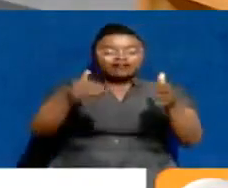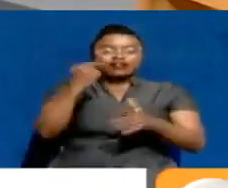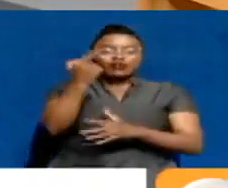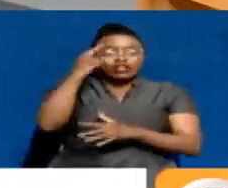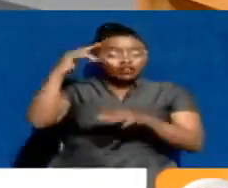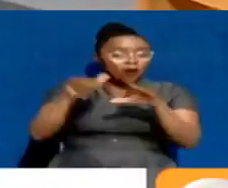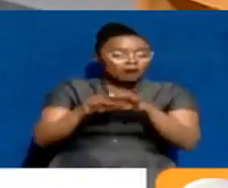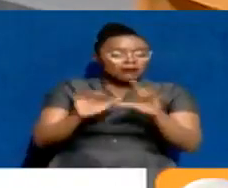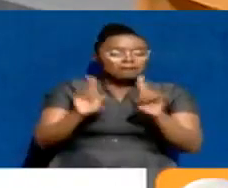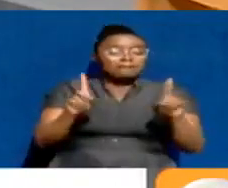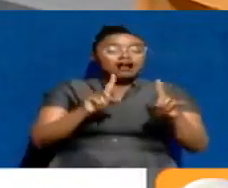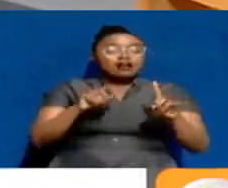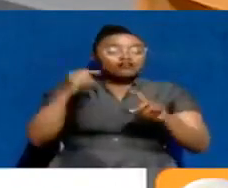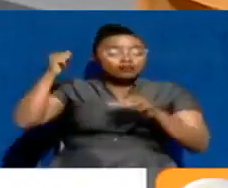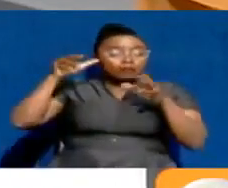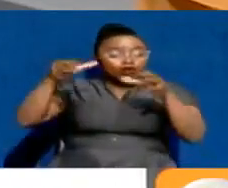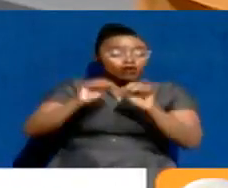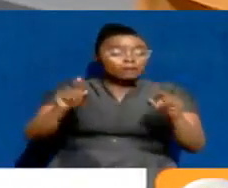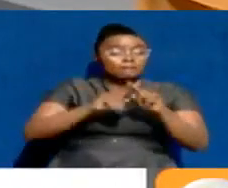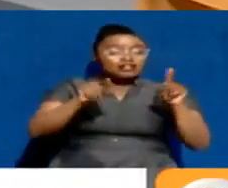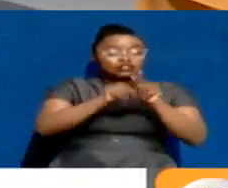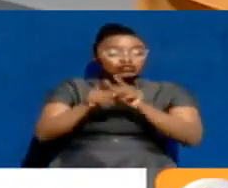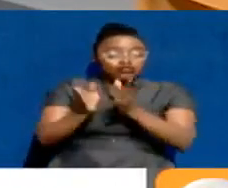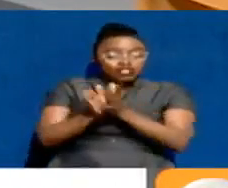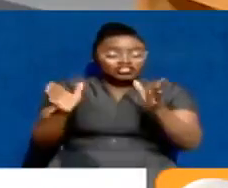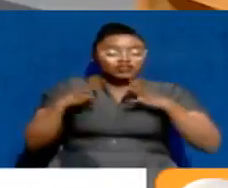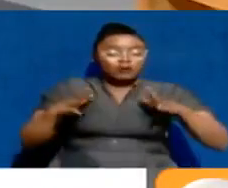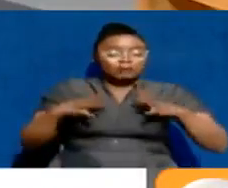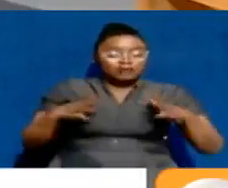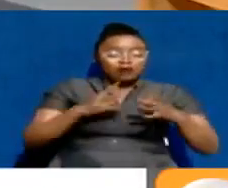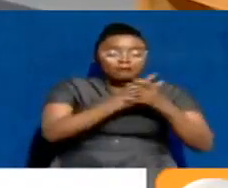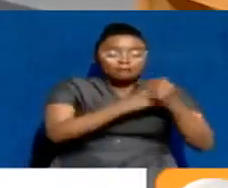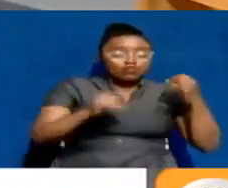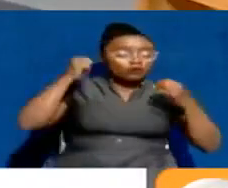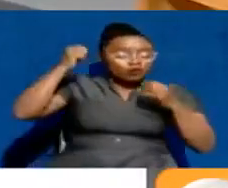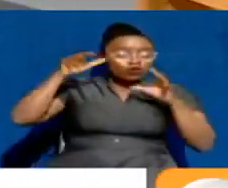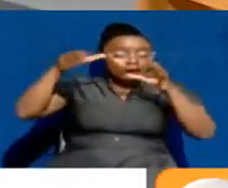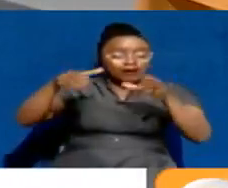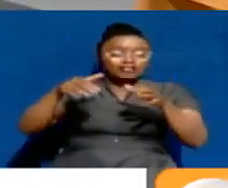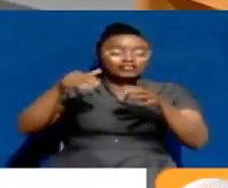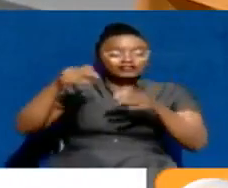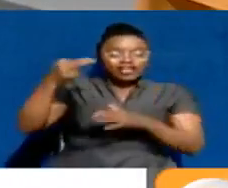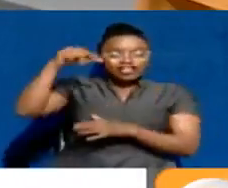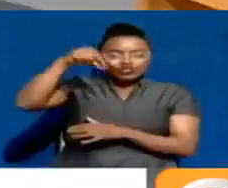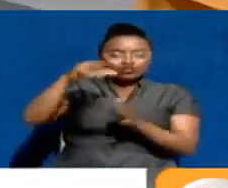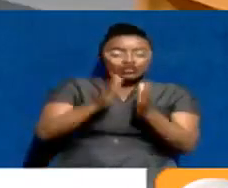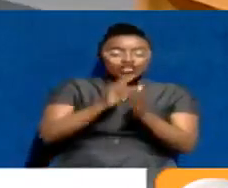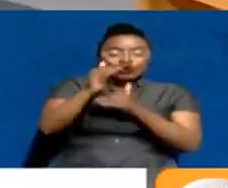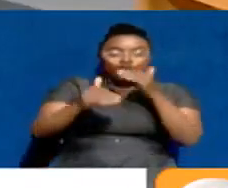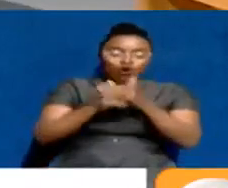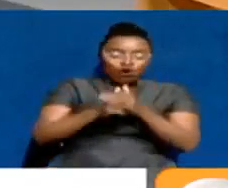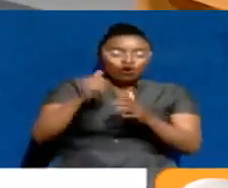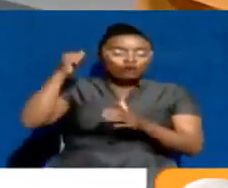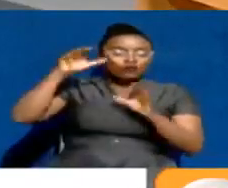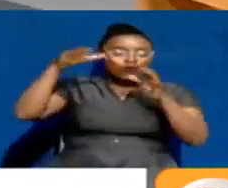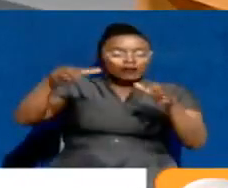not just for members of the party, but for the general public at both the party headquarters and at all party